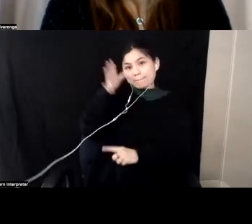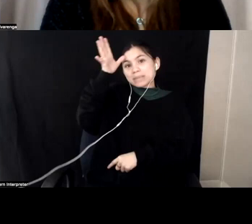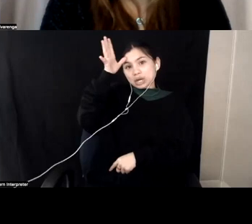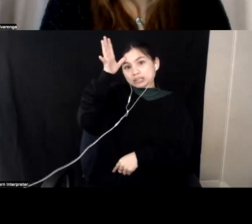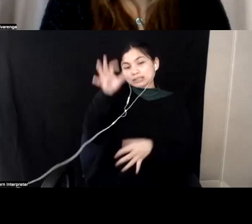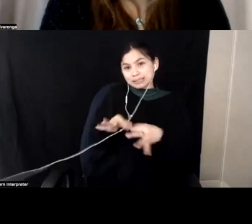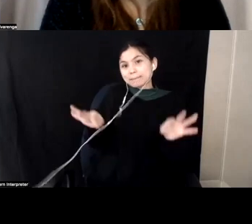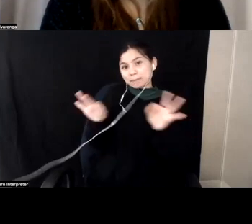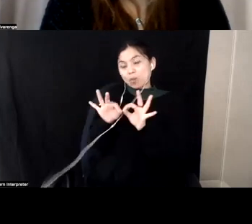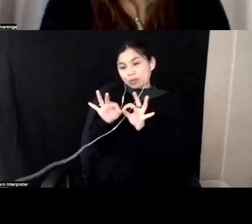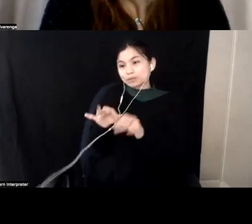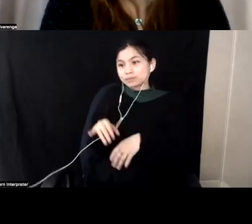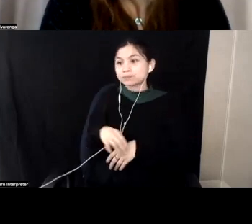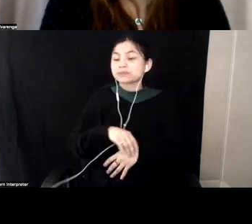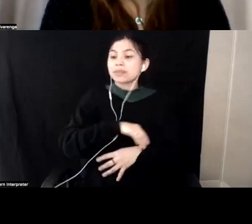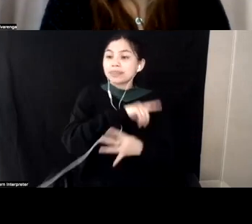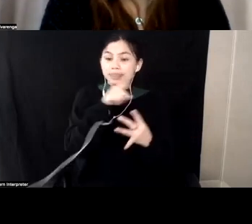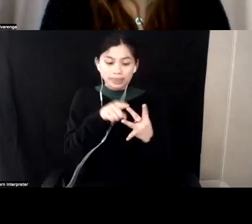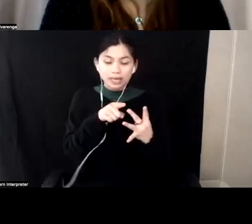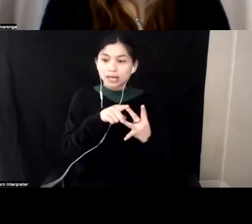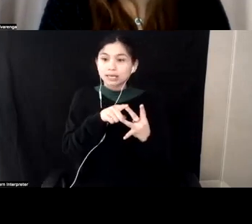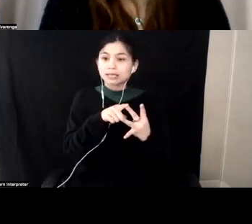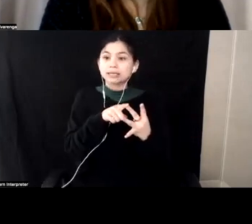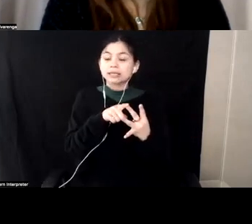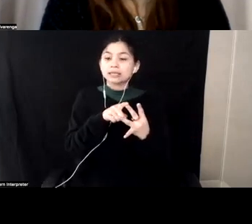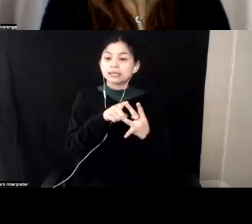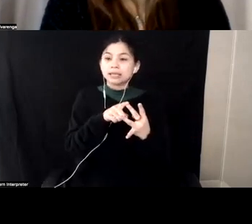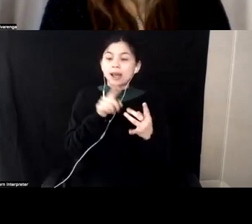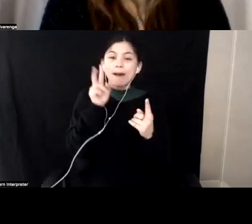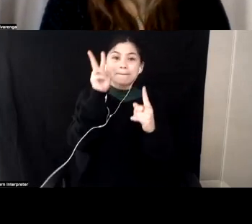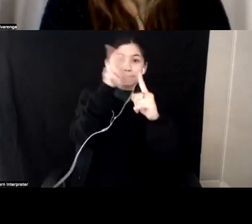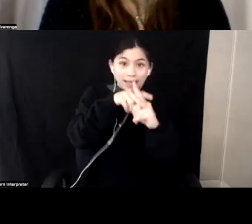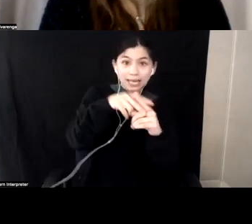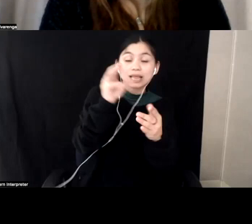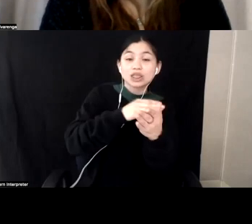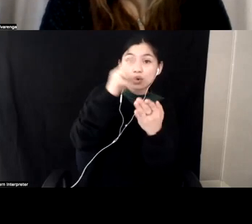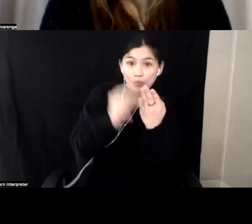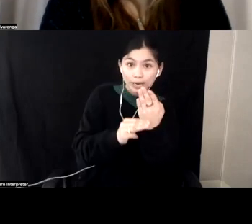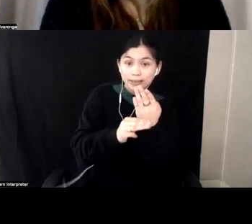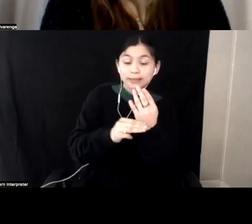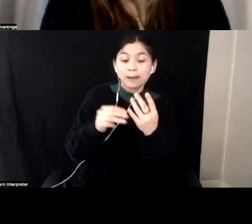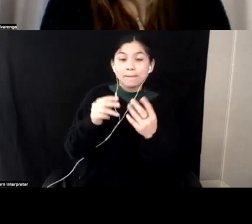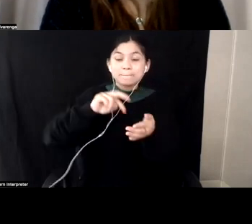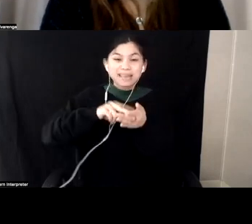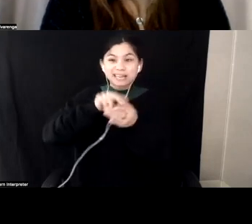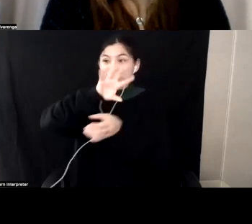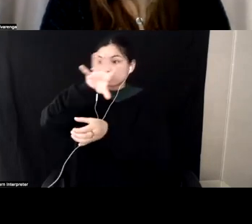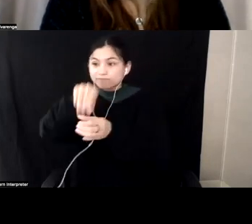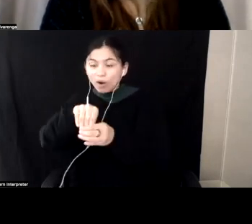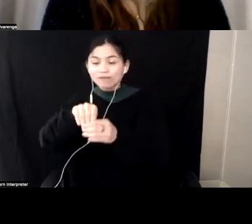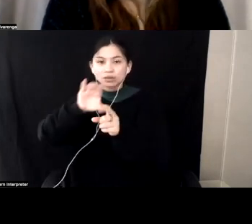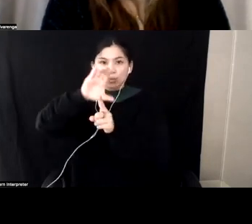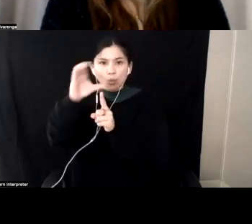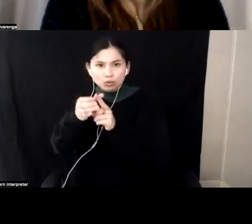with that. So the second one is applying it into the curriculum. So incorporating culturally